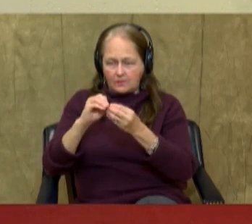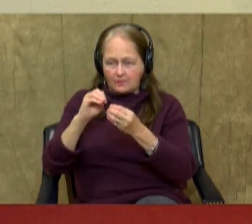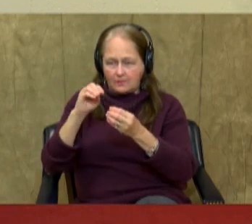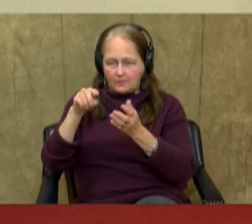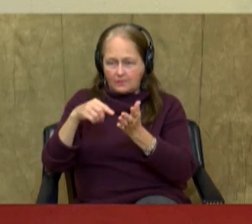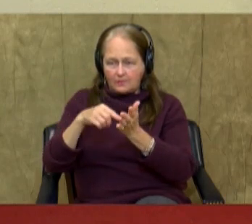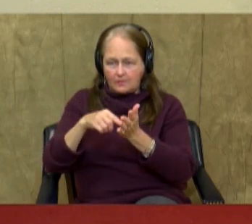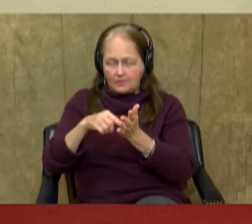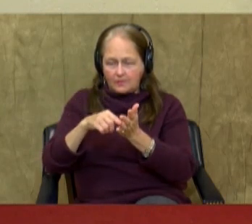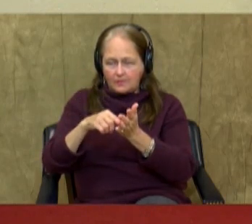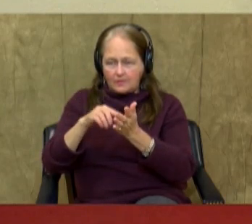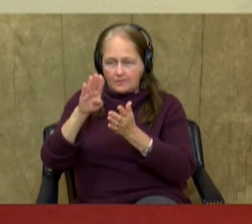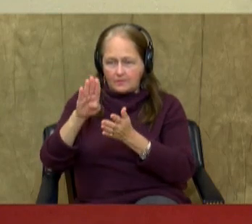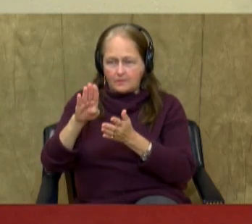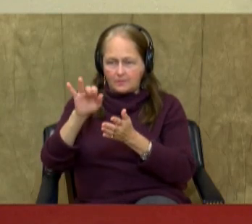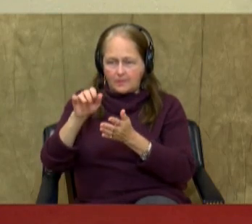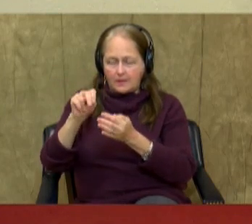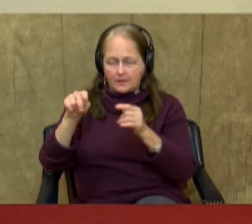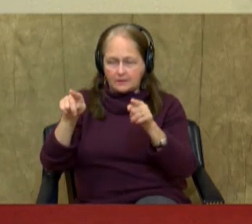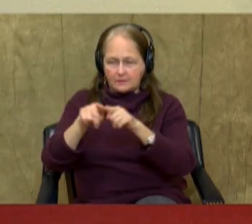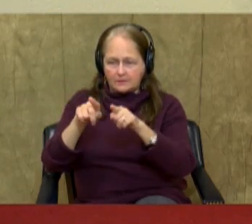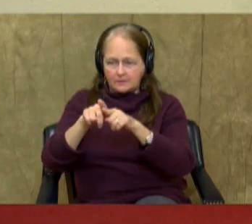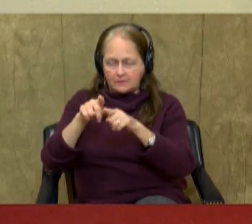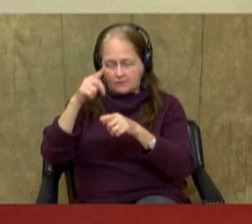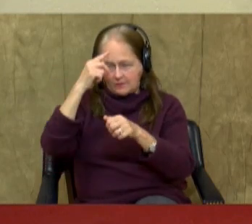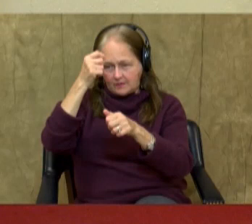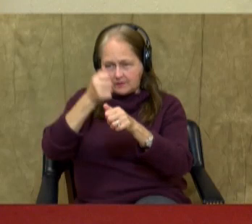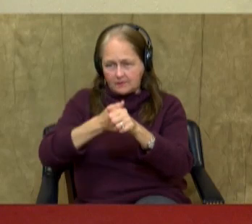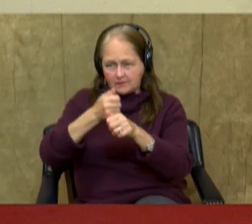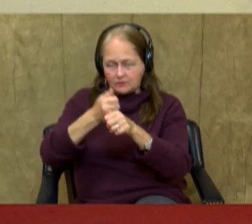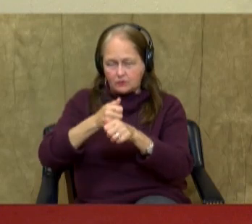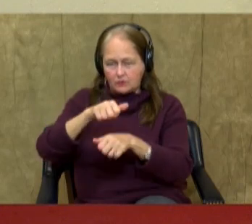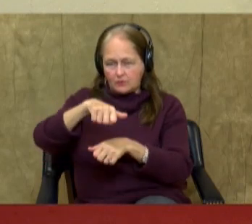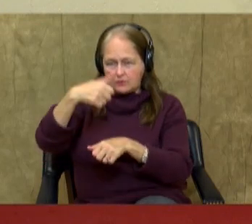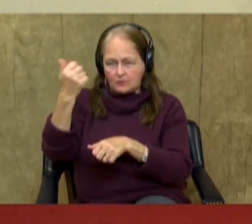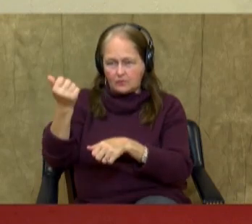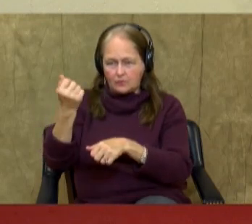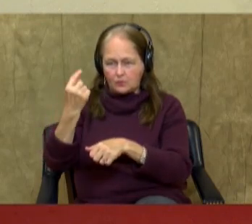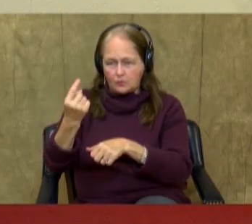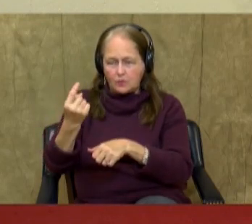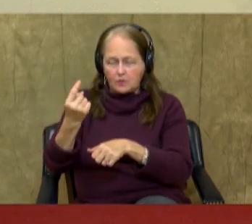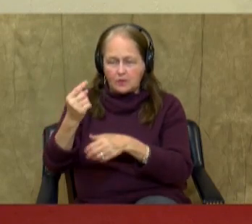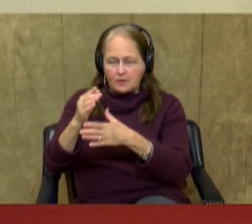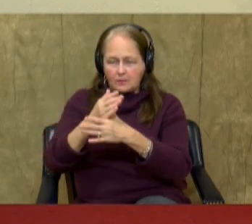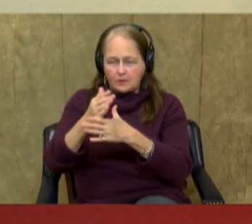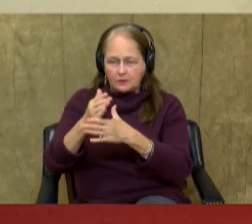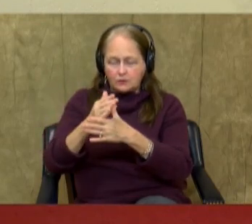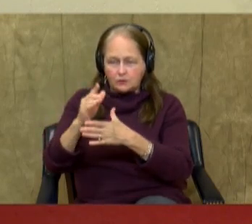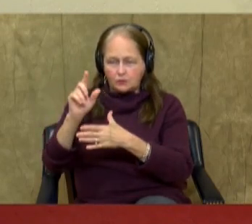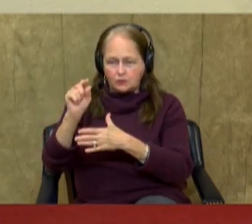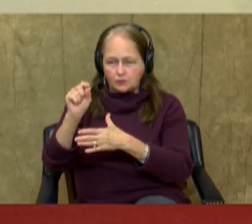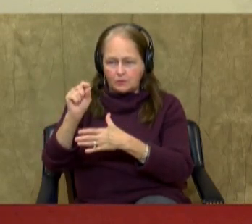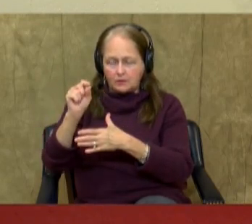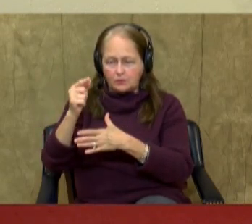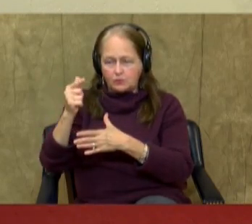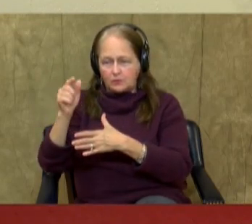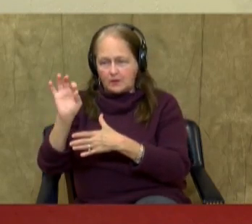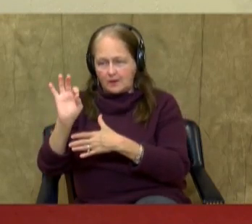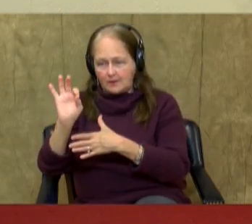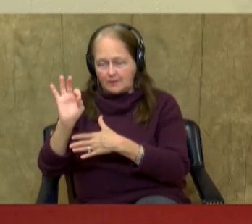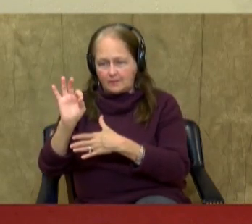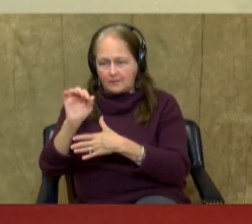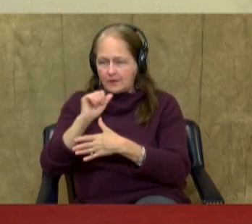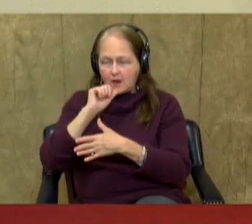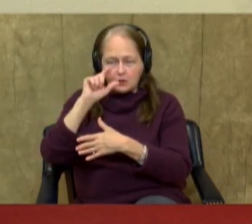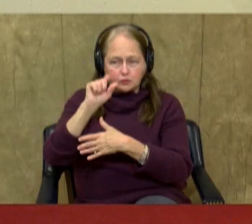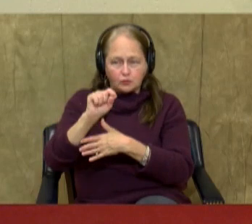bin. You do the same thing for each of the other ones. If the number is between 20 and 29, not just 20